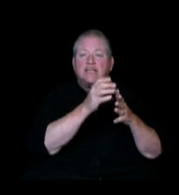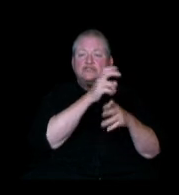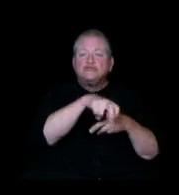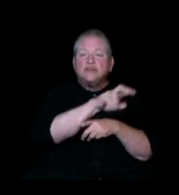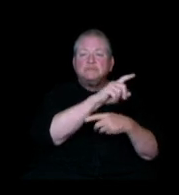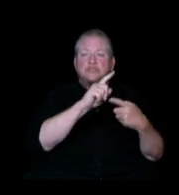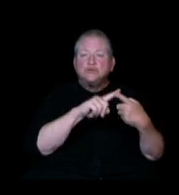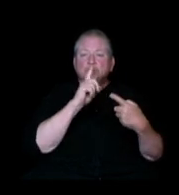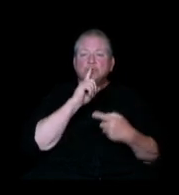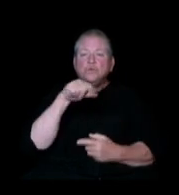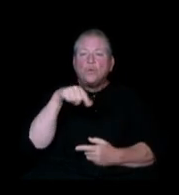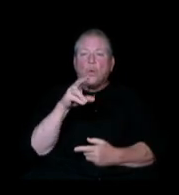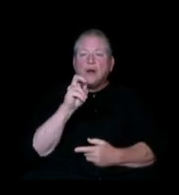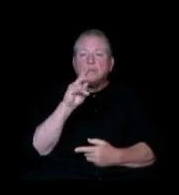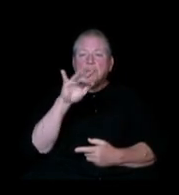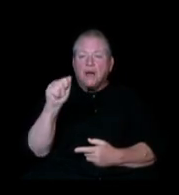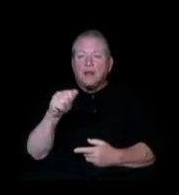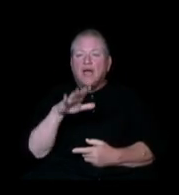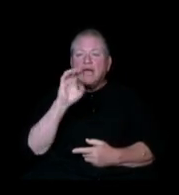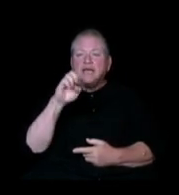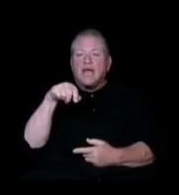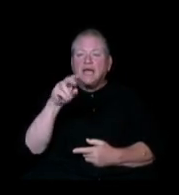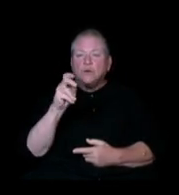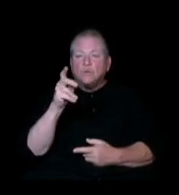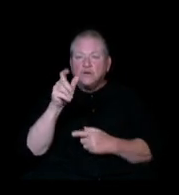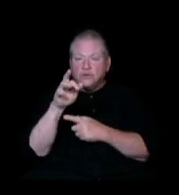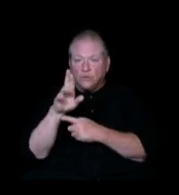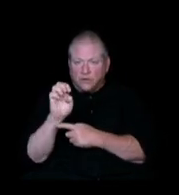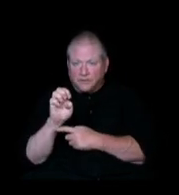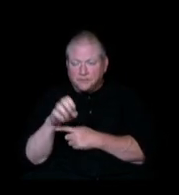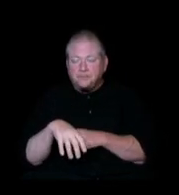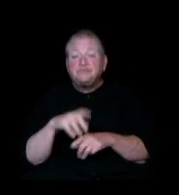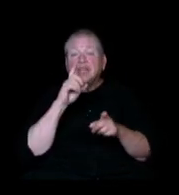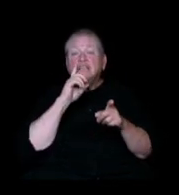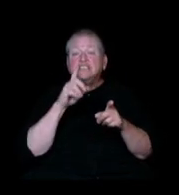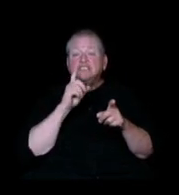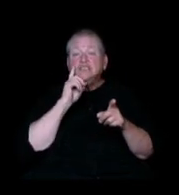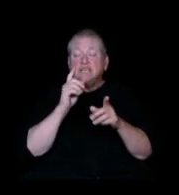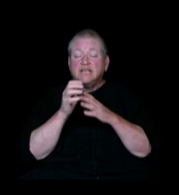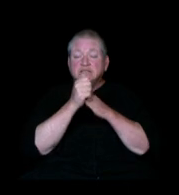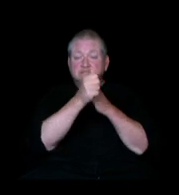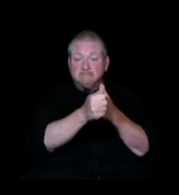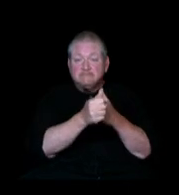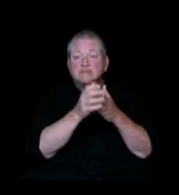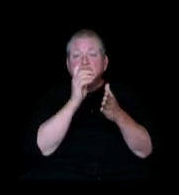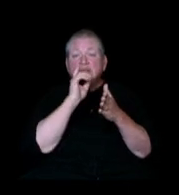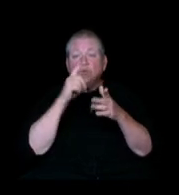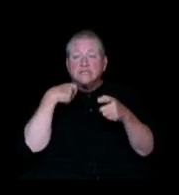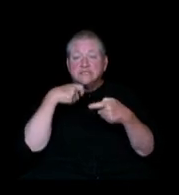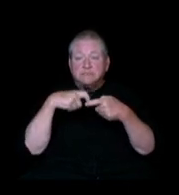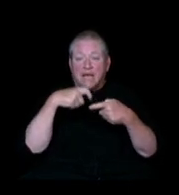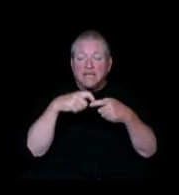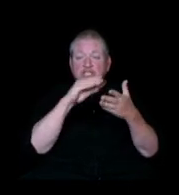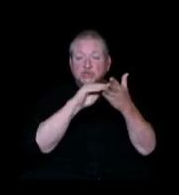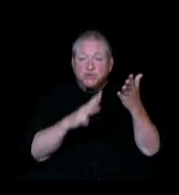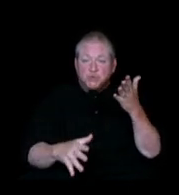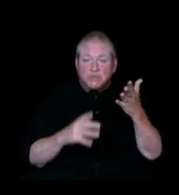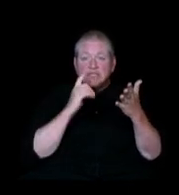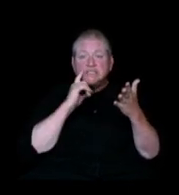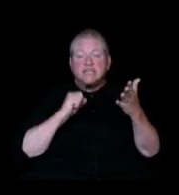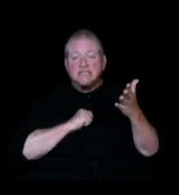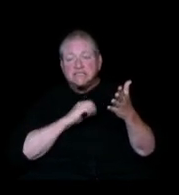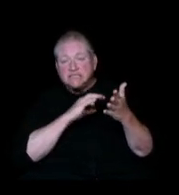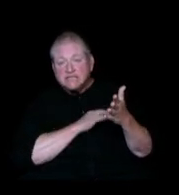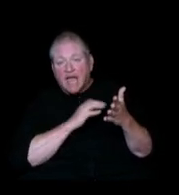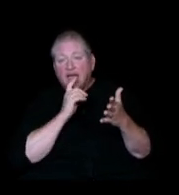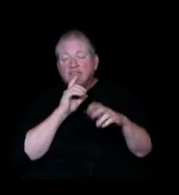Ecuador. She coordinates the Spanish facilitators as part of Western's employee language program and has recently collaborated with